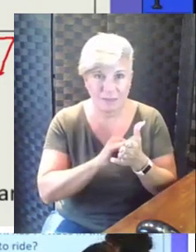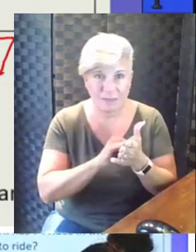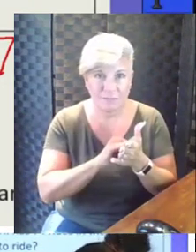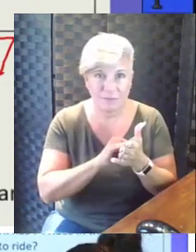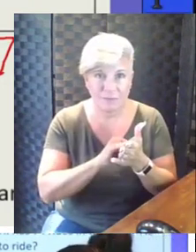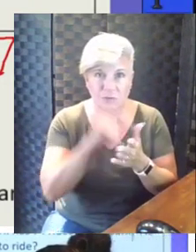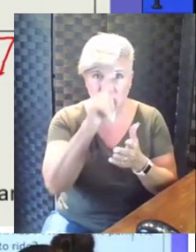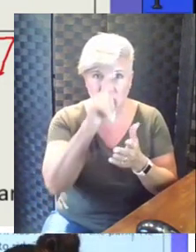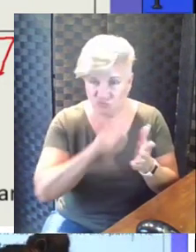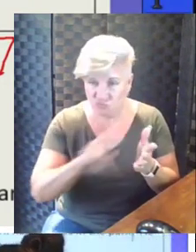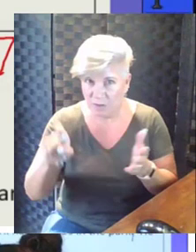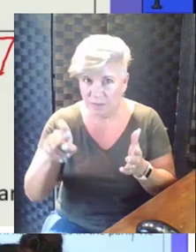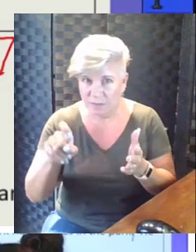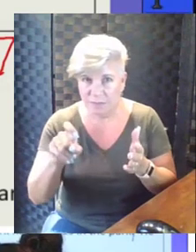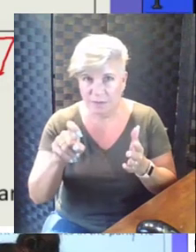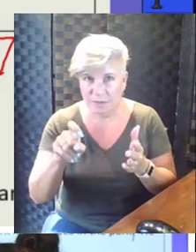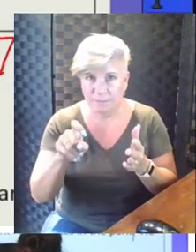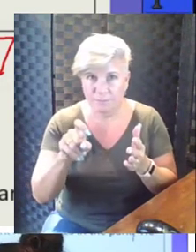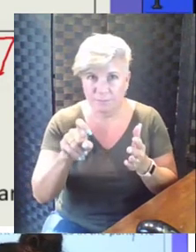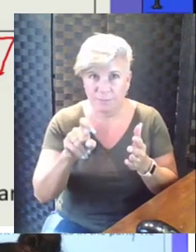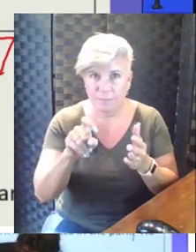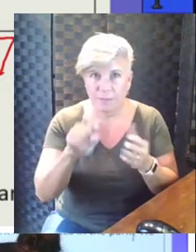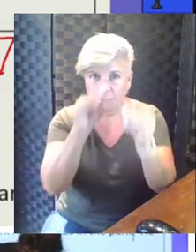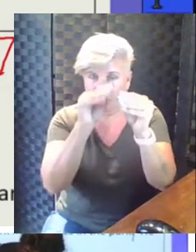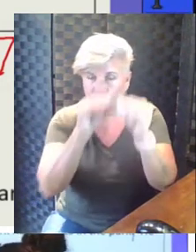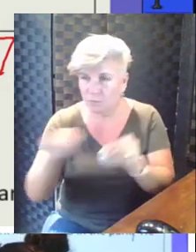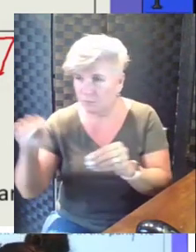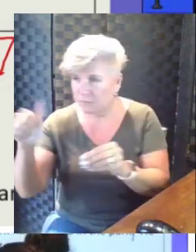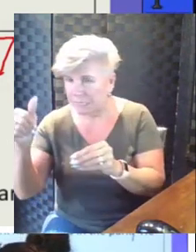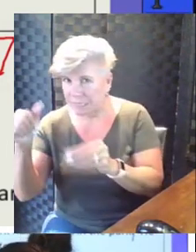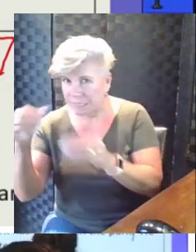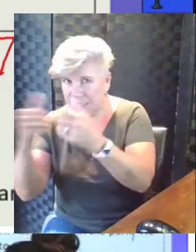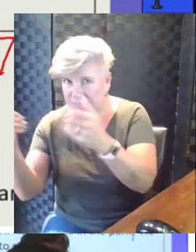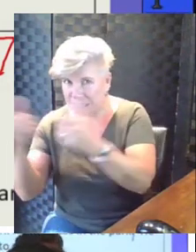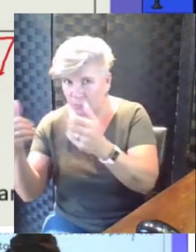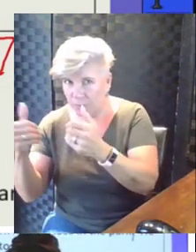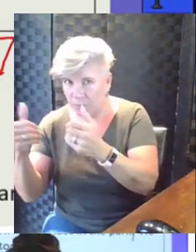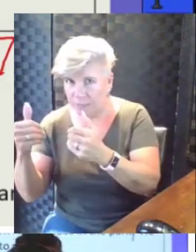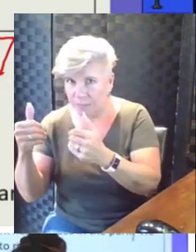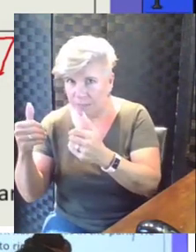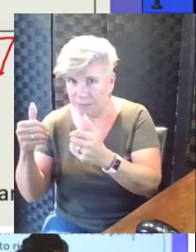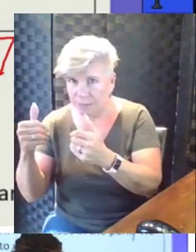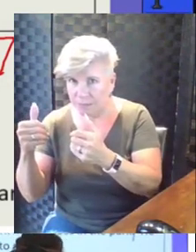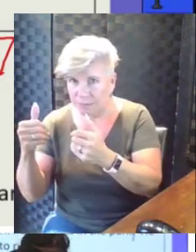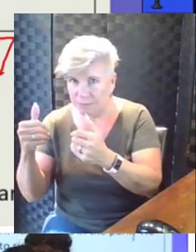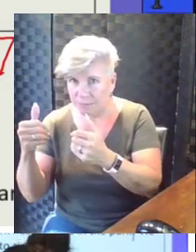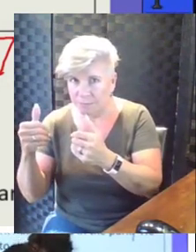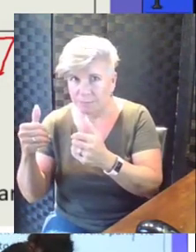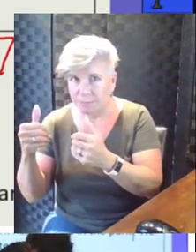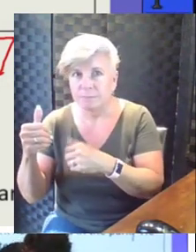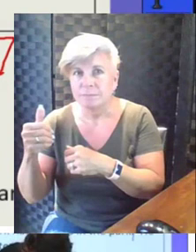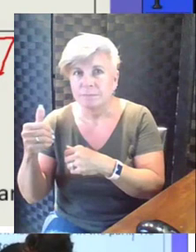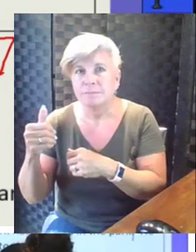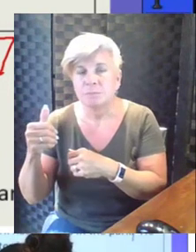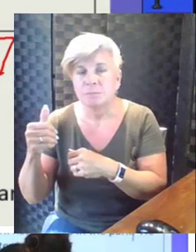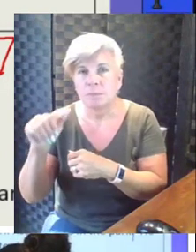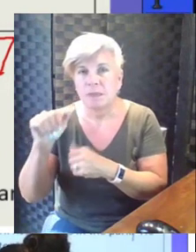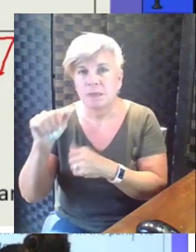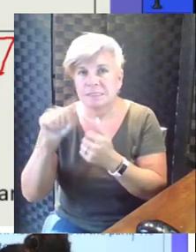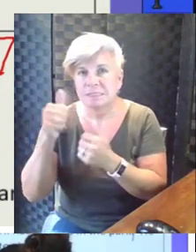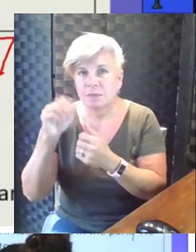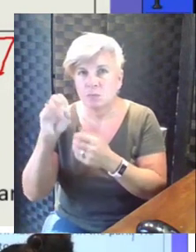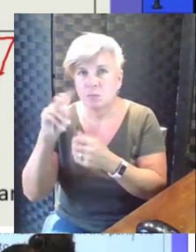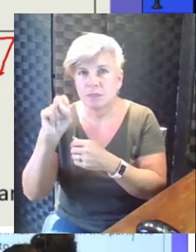So I have to ungroup one of those 10s, and we always say smash it into 10